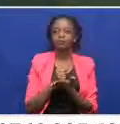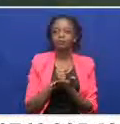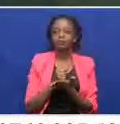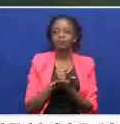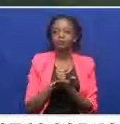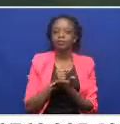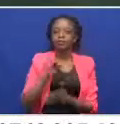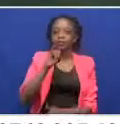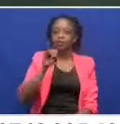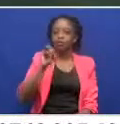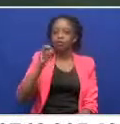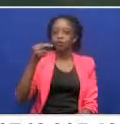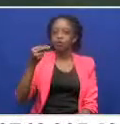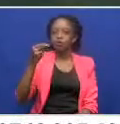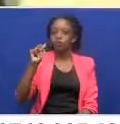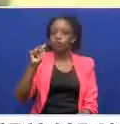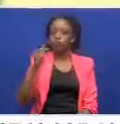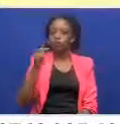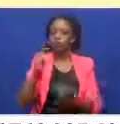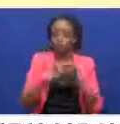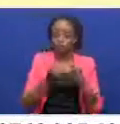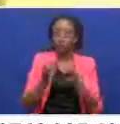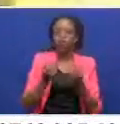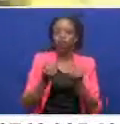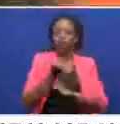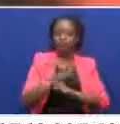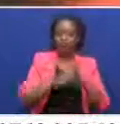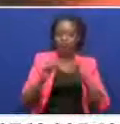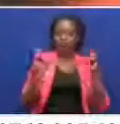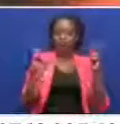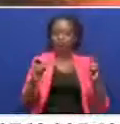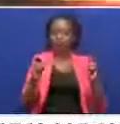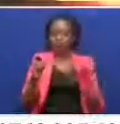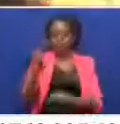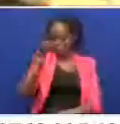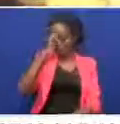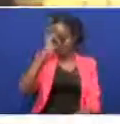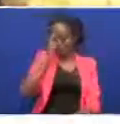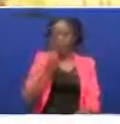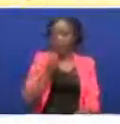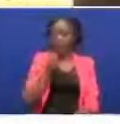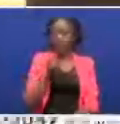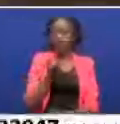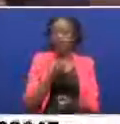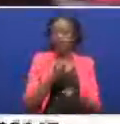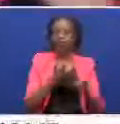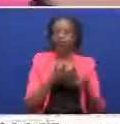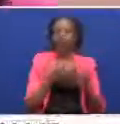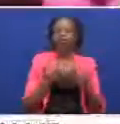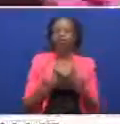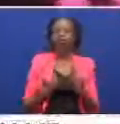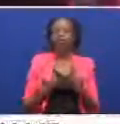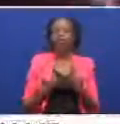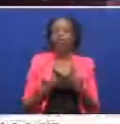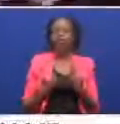counterpart Johanna Ngeno have continued to utter statements that police say amount to incitement.